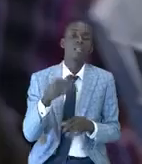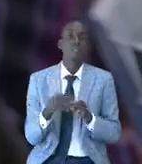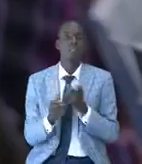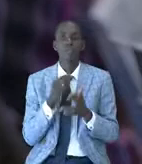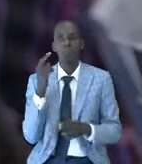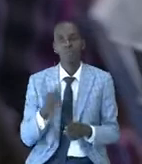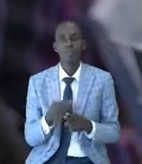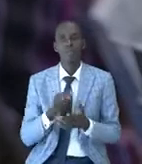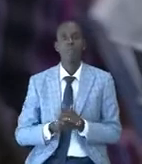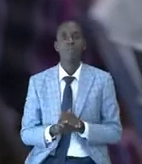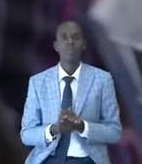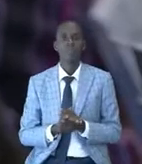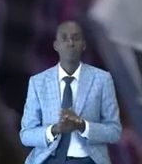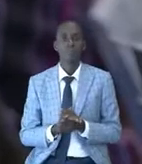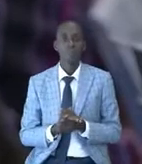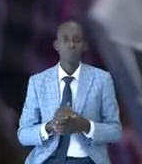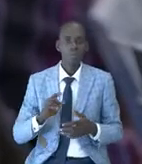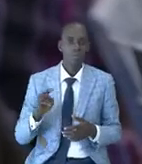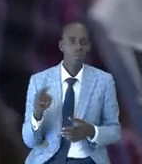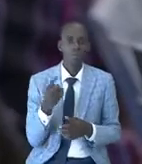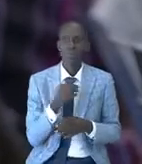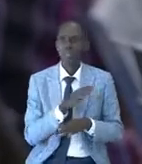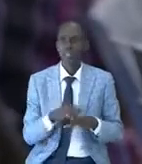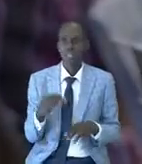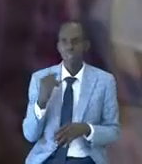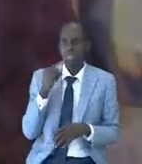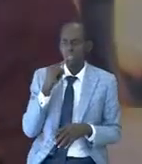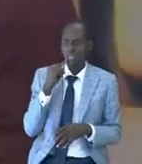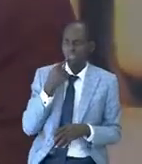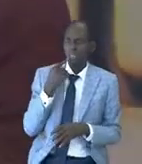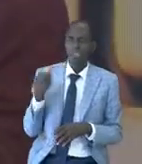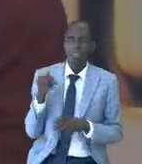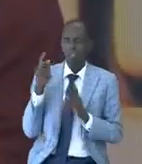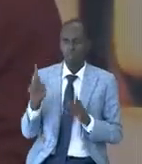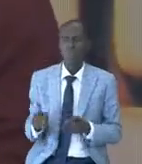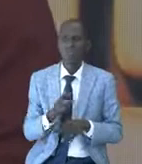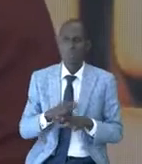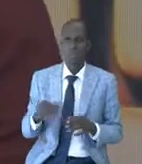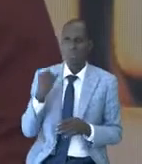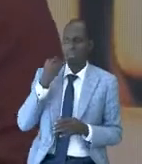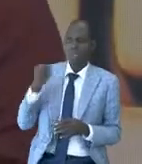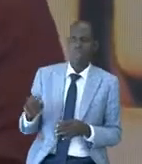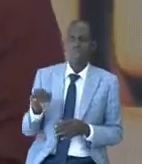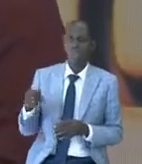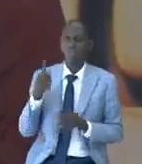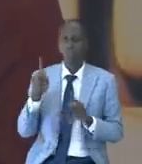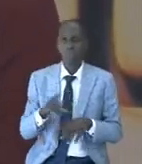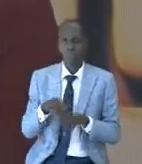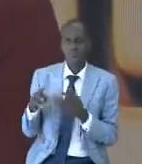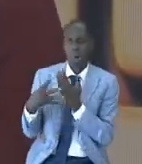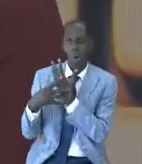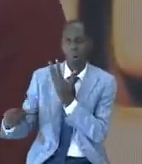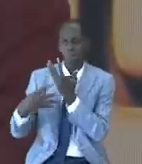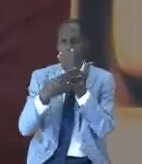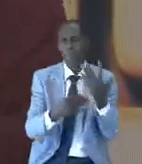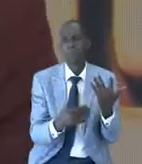Only don't envy another person, and don't try like copycat. I'll do what they are doing. That's their